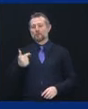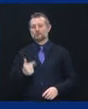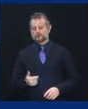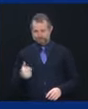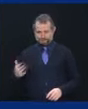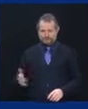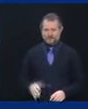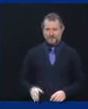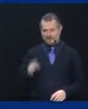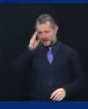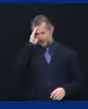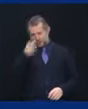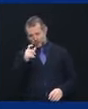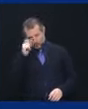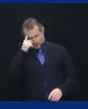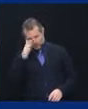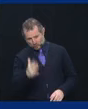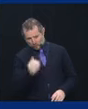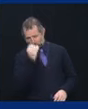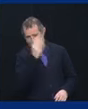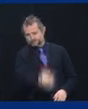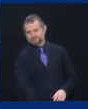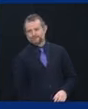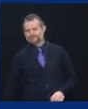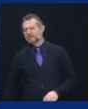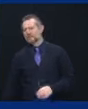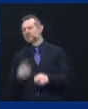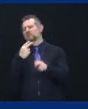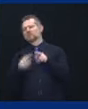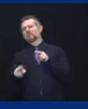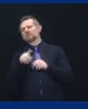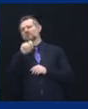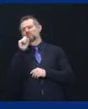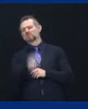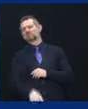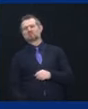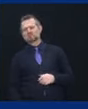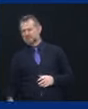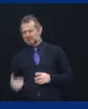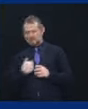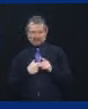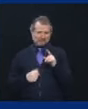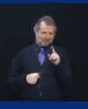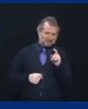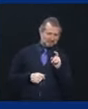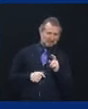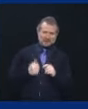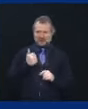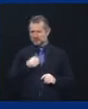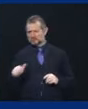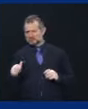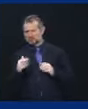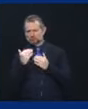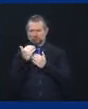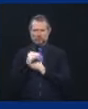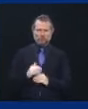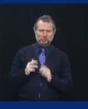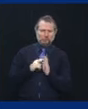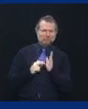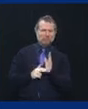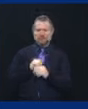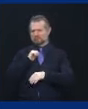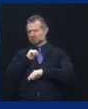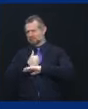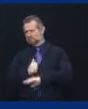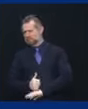Governor, just a quick question. Are there any regulations or rules in place stopping people from